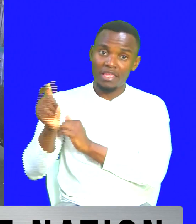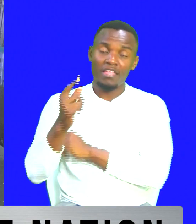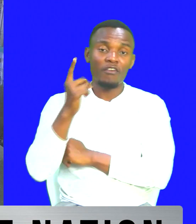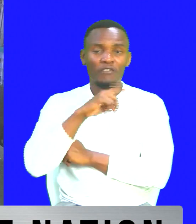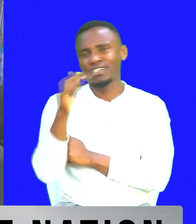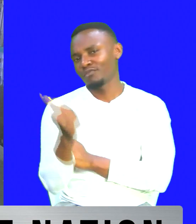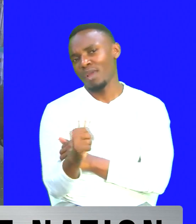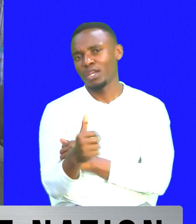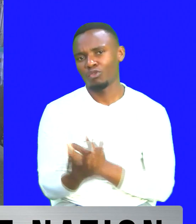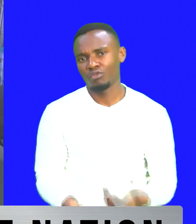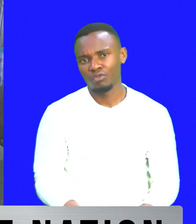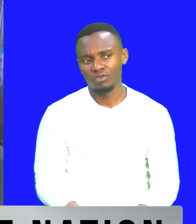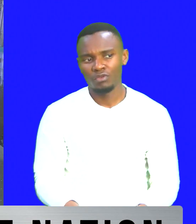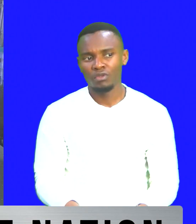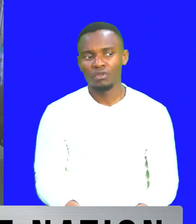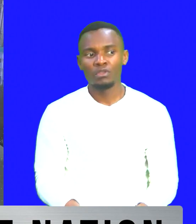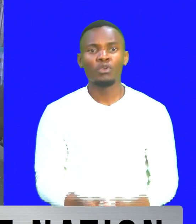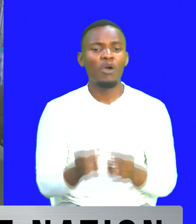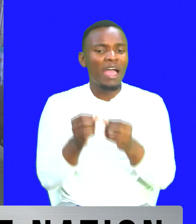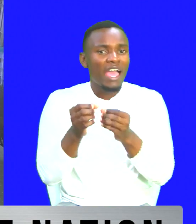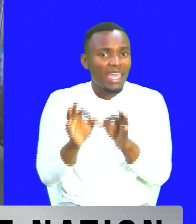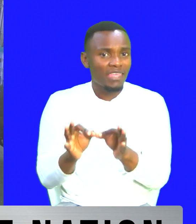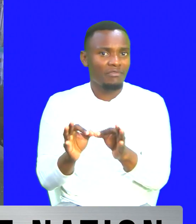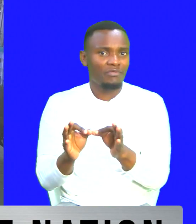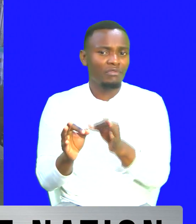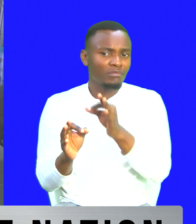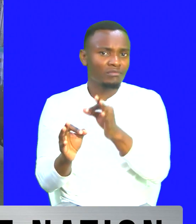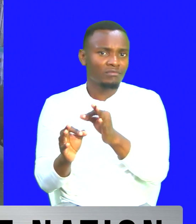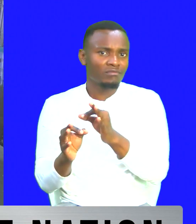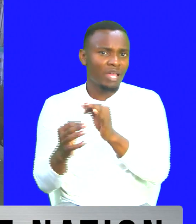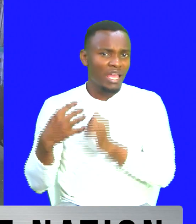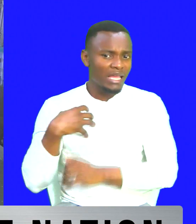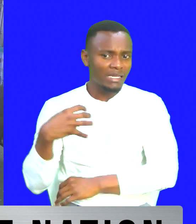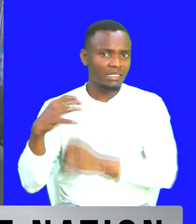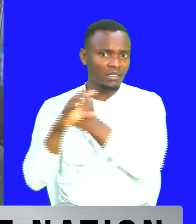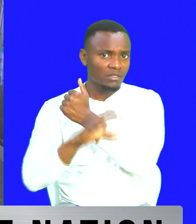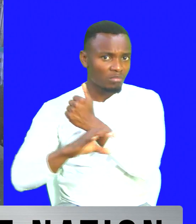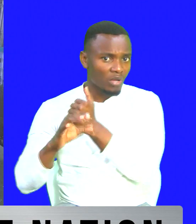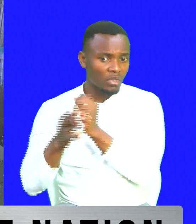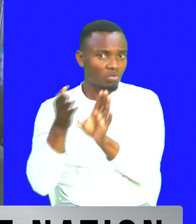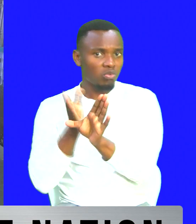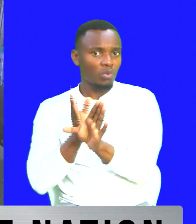Why? If first world countries are withdrawing, sisi third world countries ndio tutaokoa jahazi.